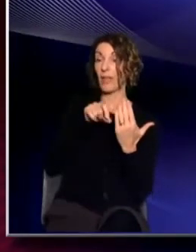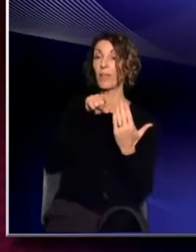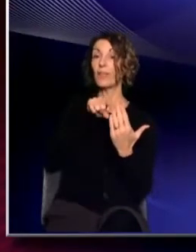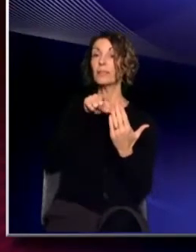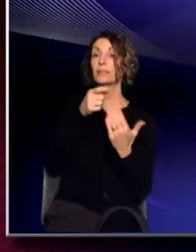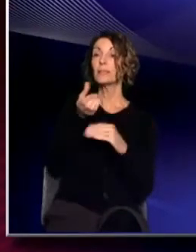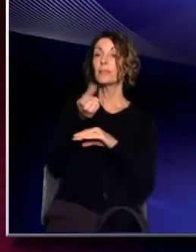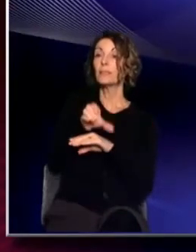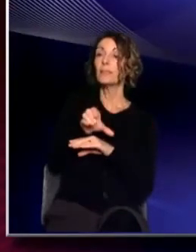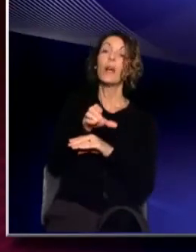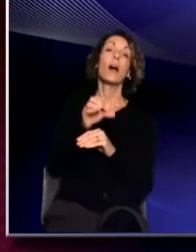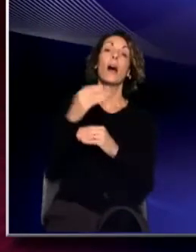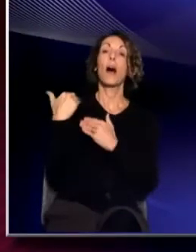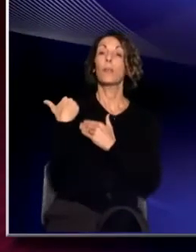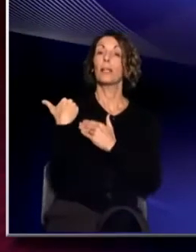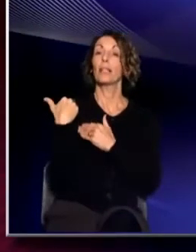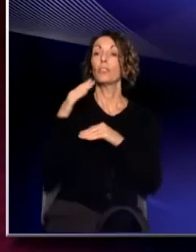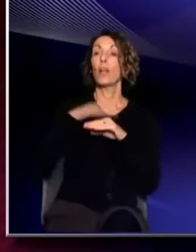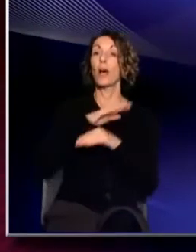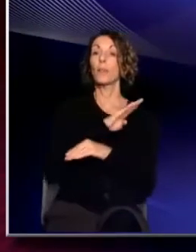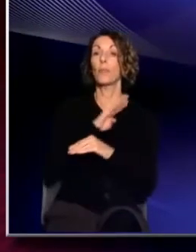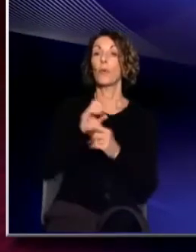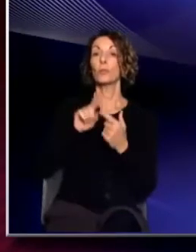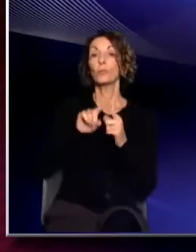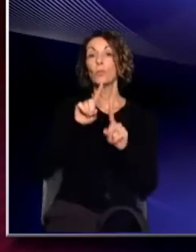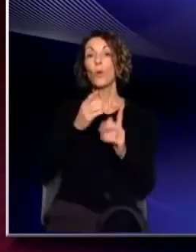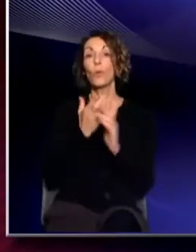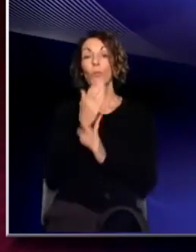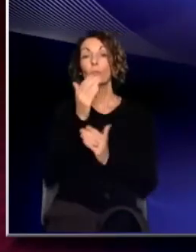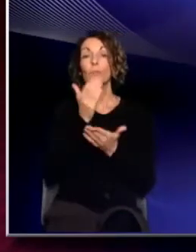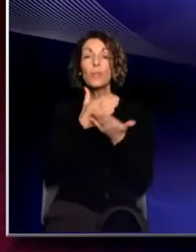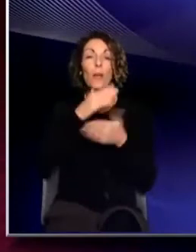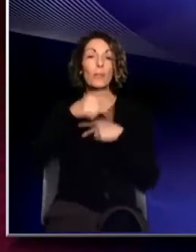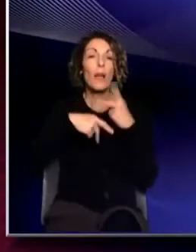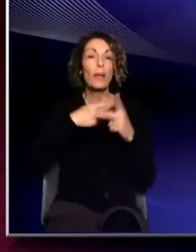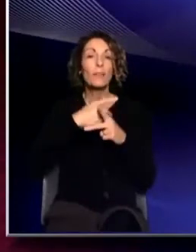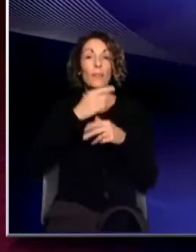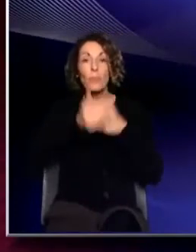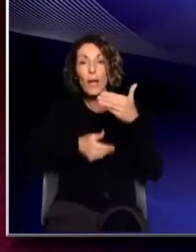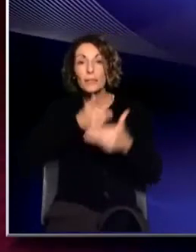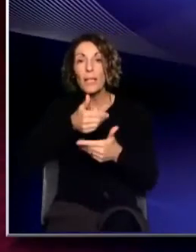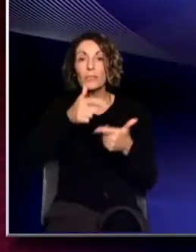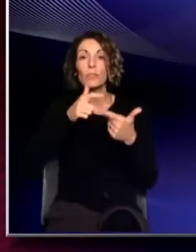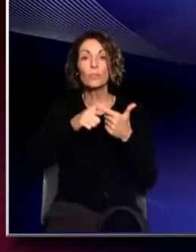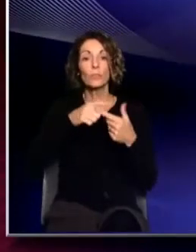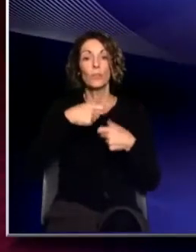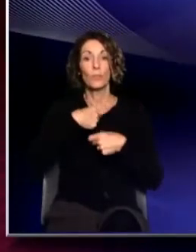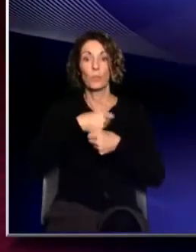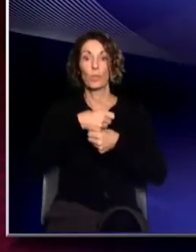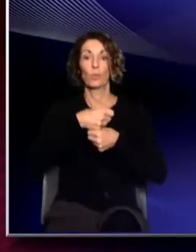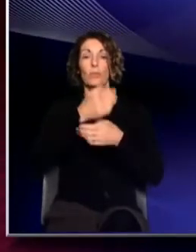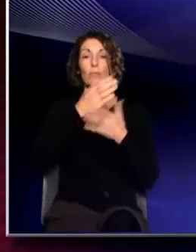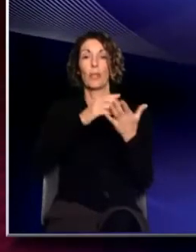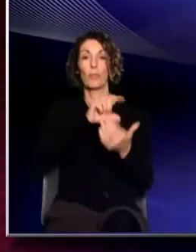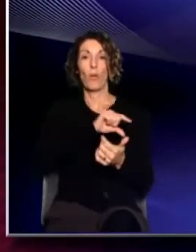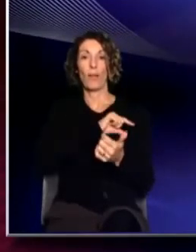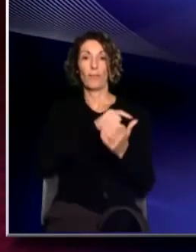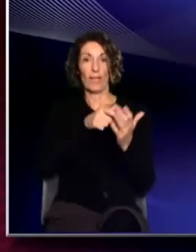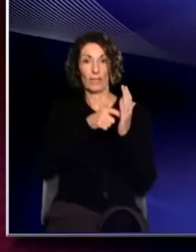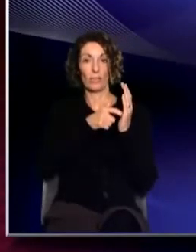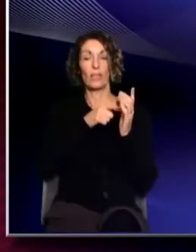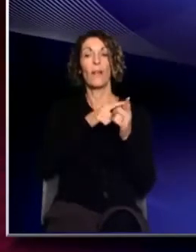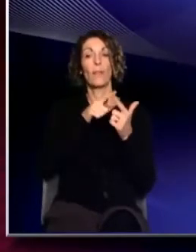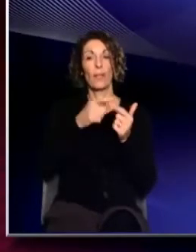an obligation on the board to go through some sort of process to produce qualifications that then they will then hold